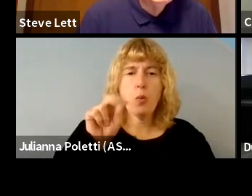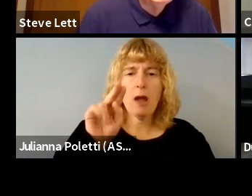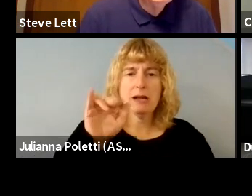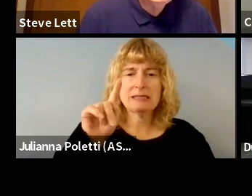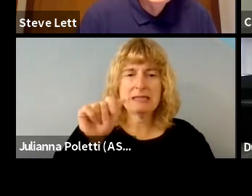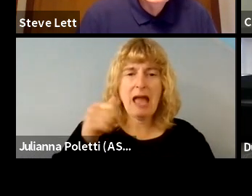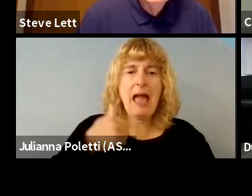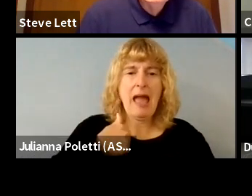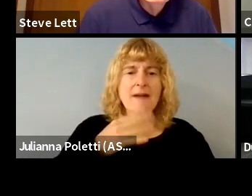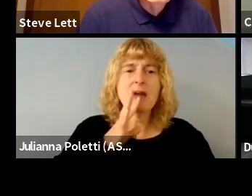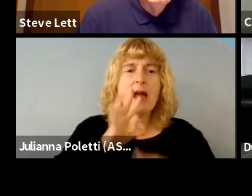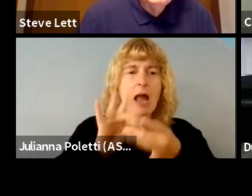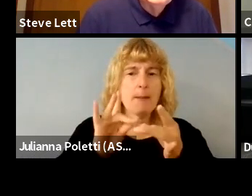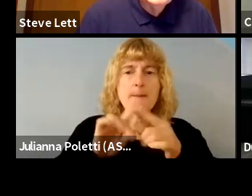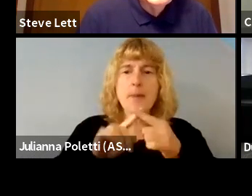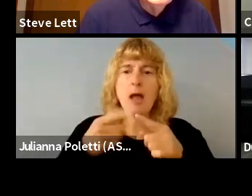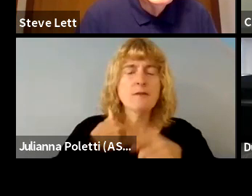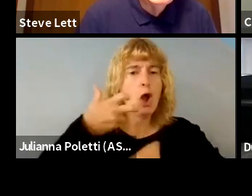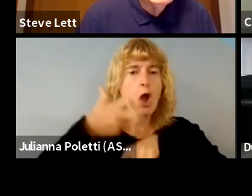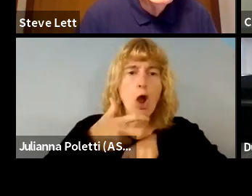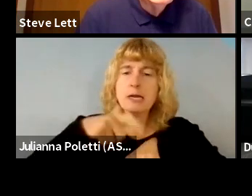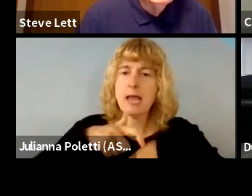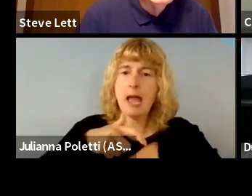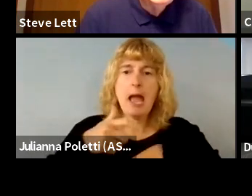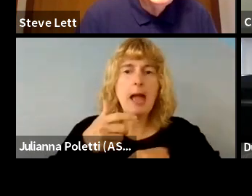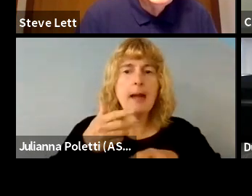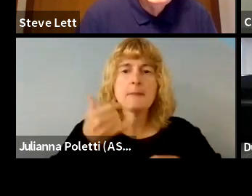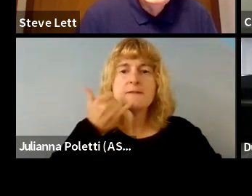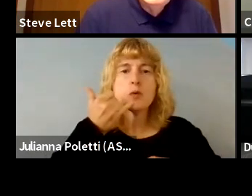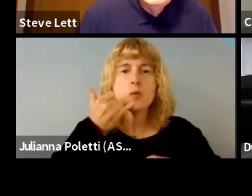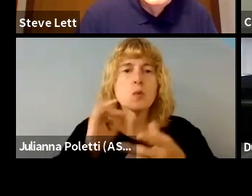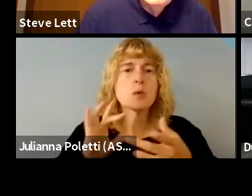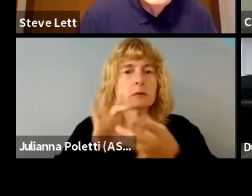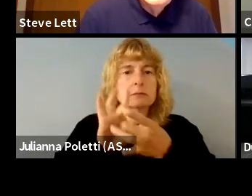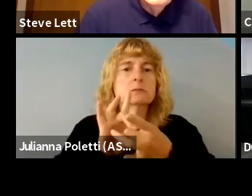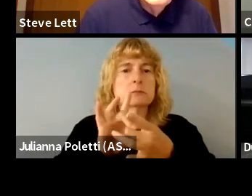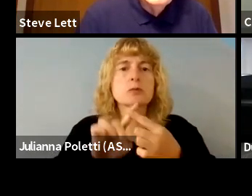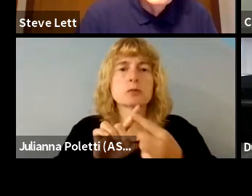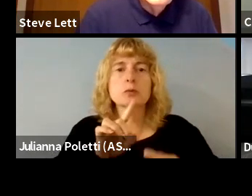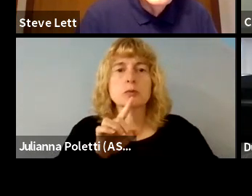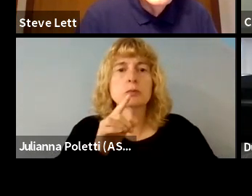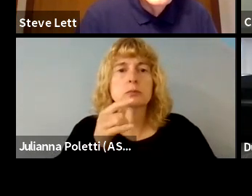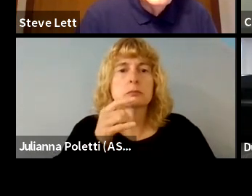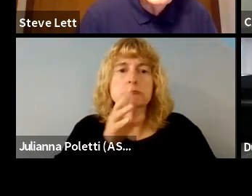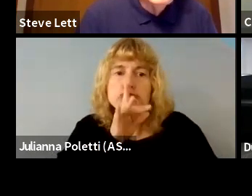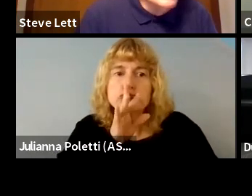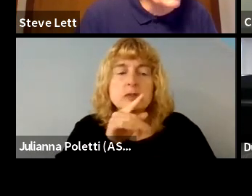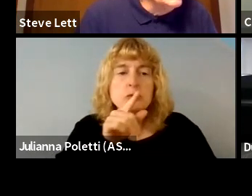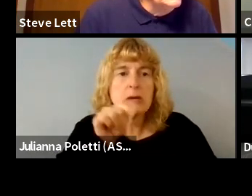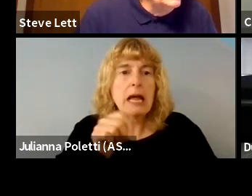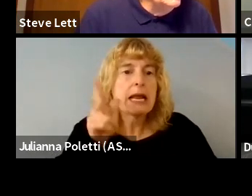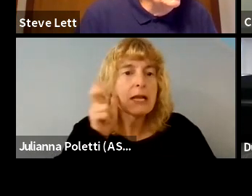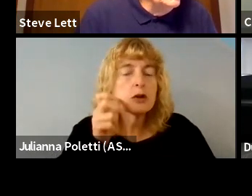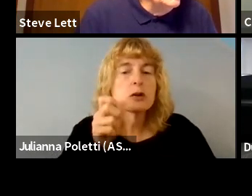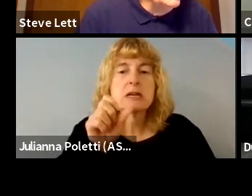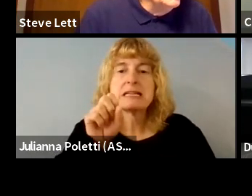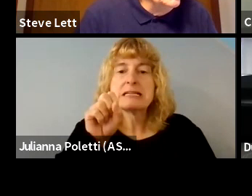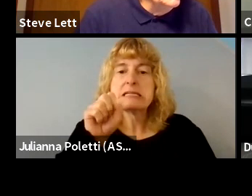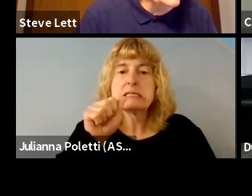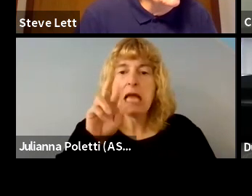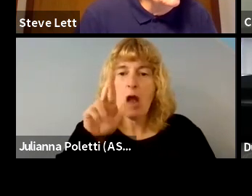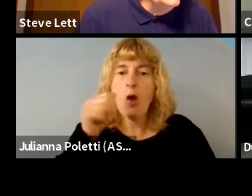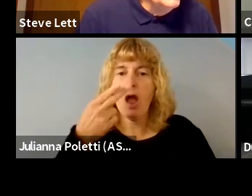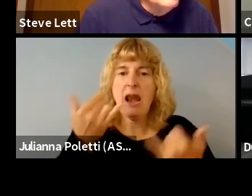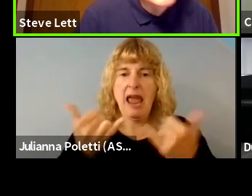time making sure that her phone connection, that she can actually be heard. So Sarah is working with her